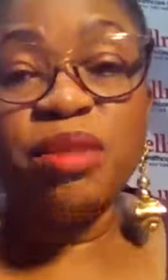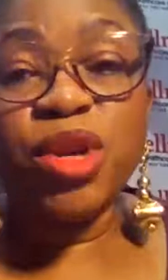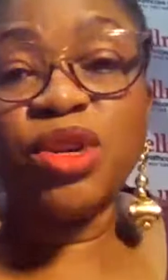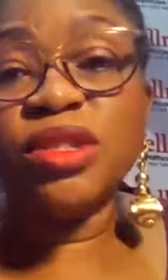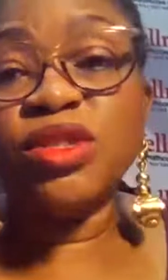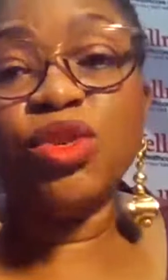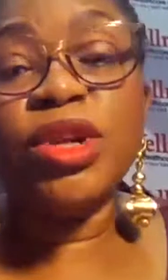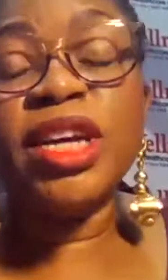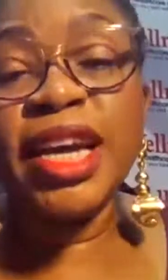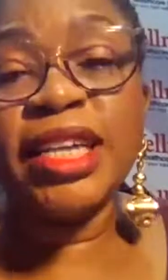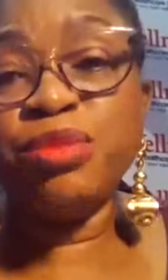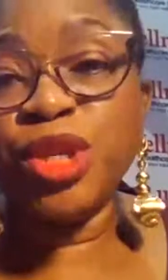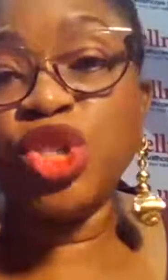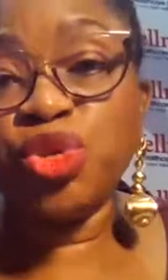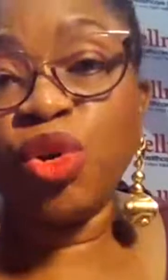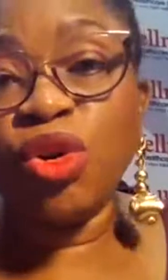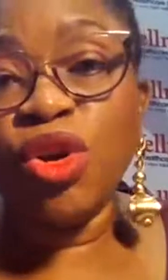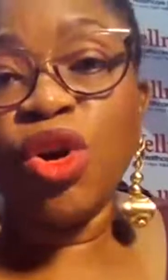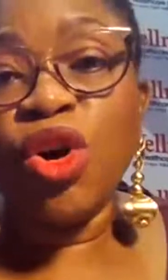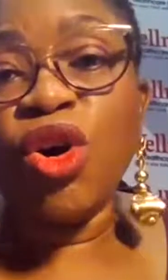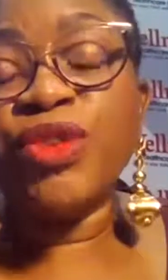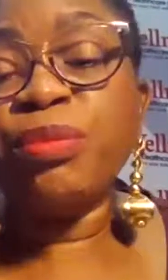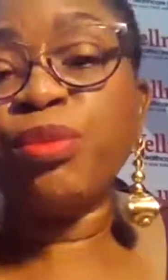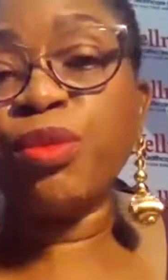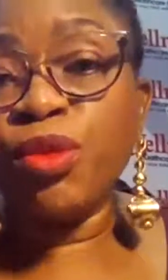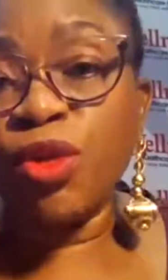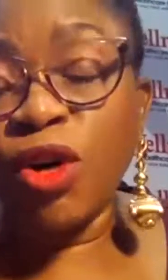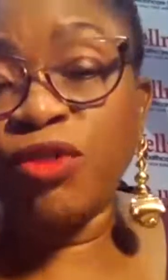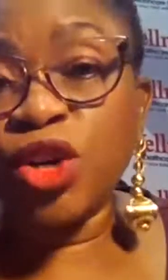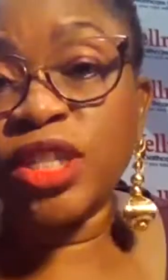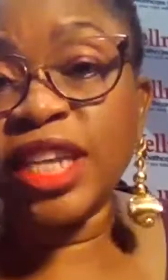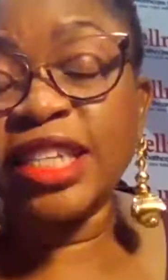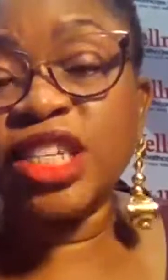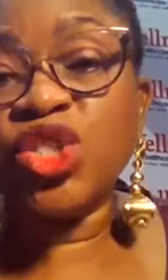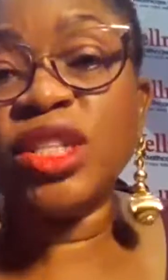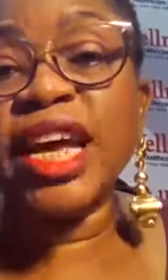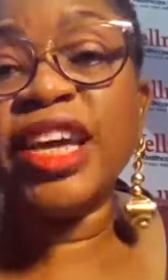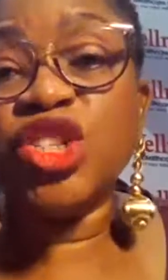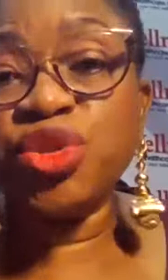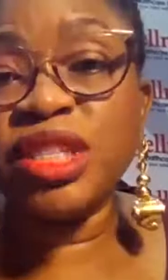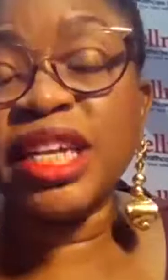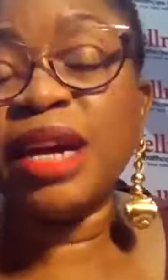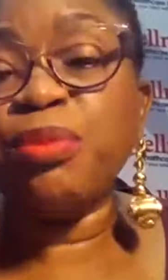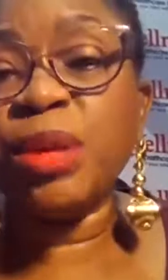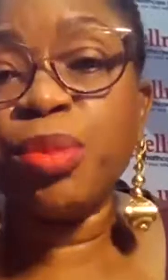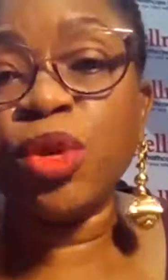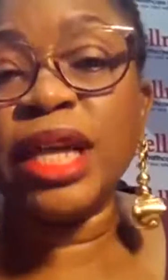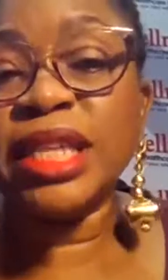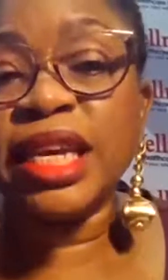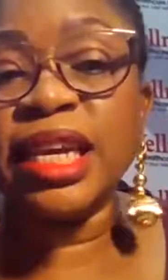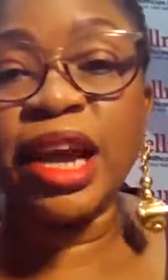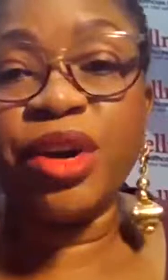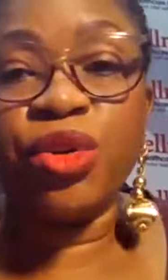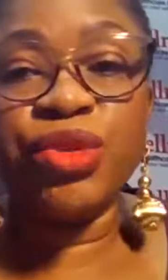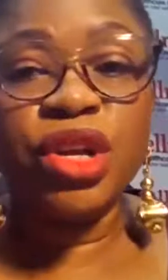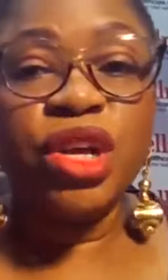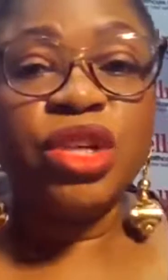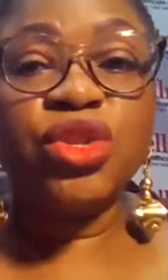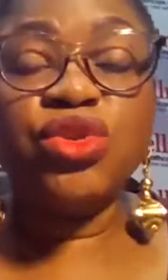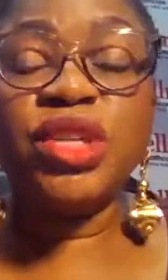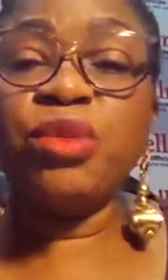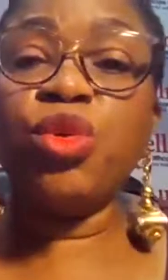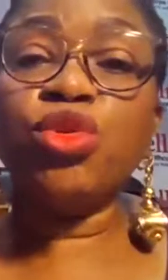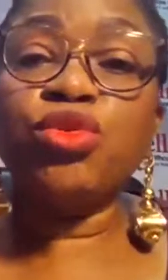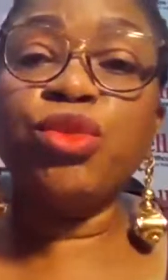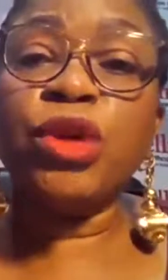today, because you can be sure of an organization that ensures that our people are taken care of.